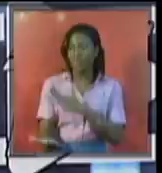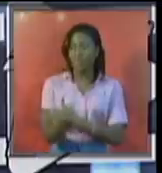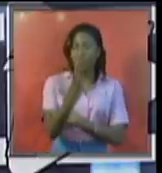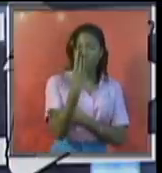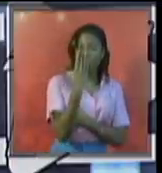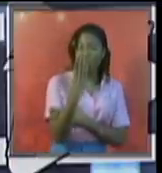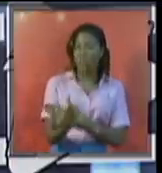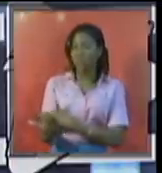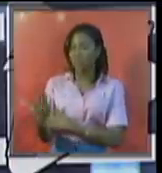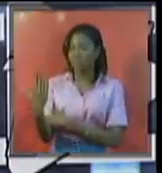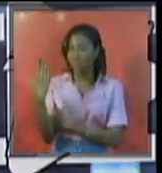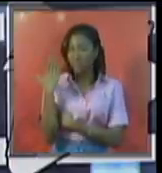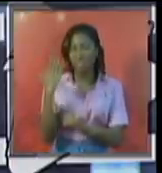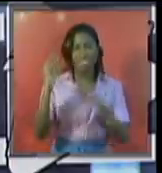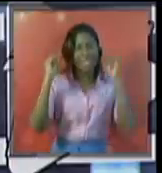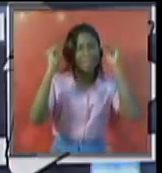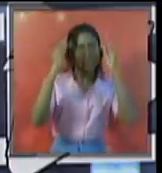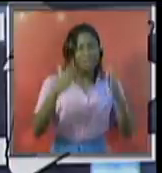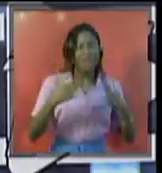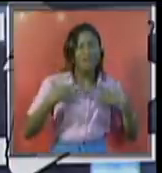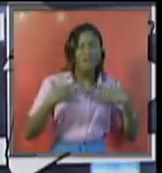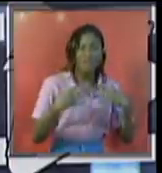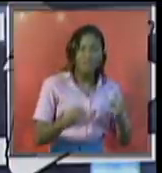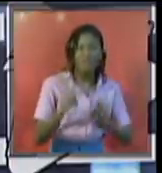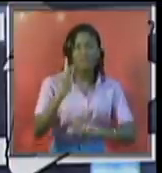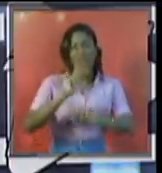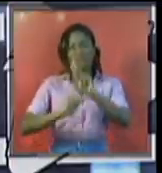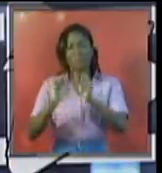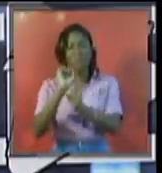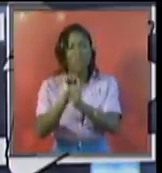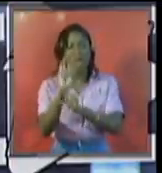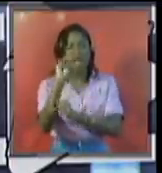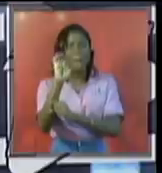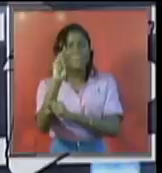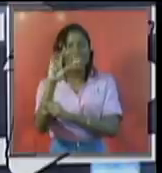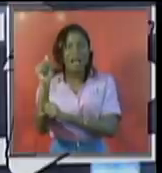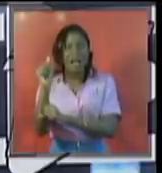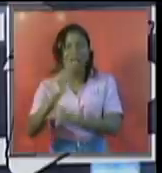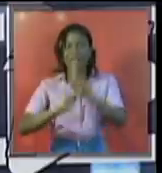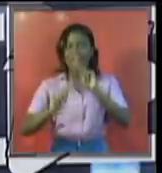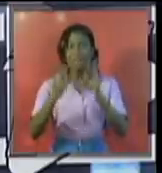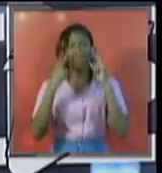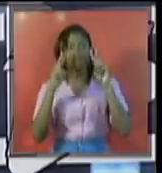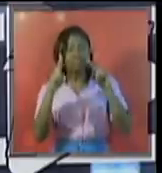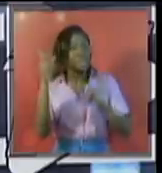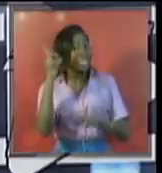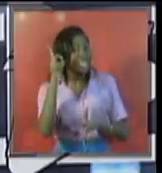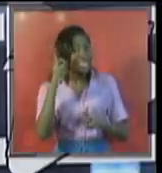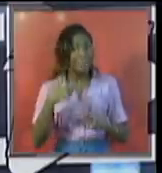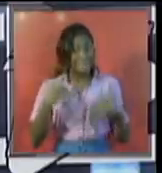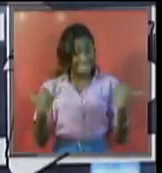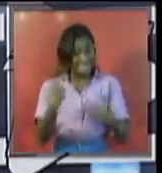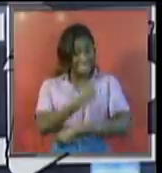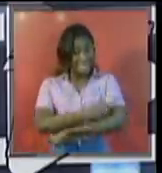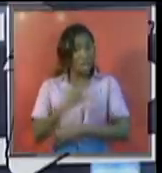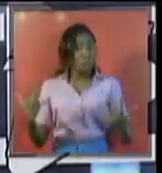of Health, Dr. Nandram. Good morning to the members of the media and the members of the viewing and listening public. What I'm going to do today is